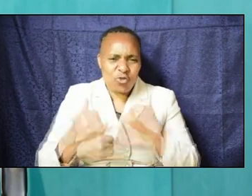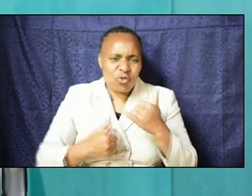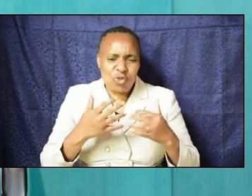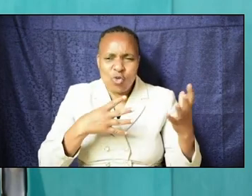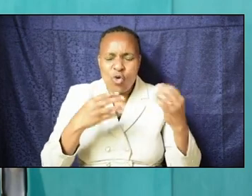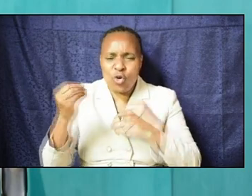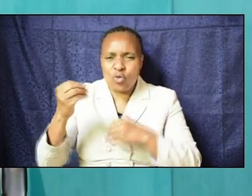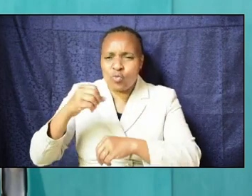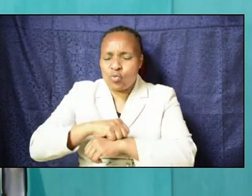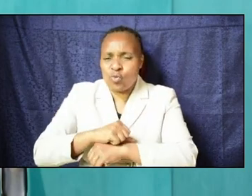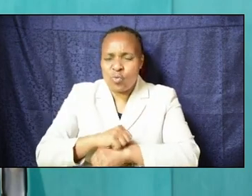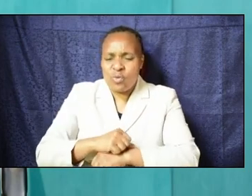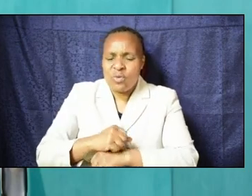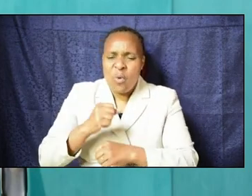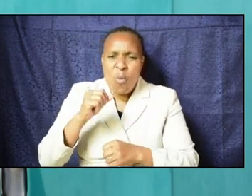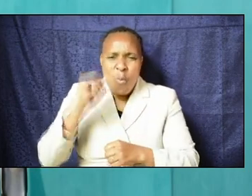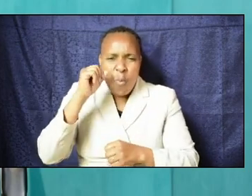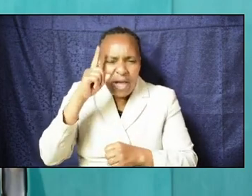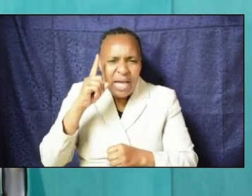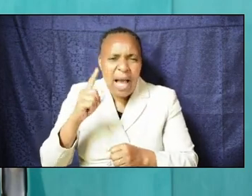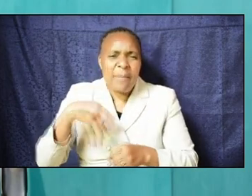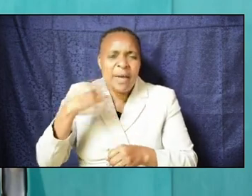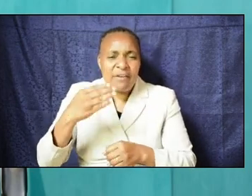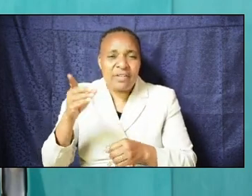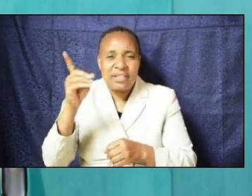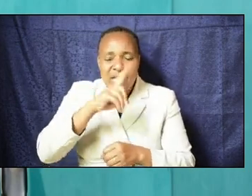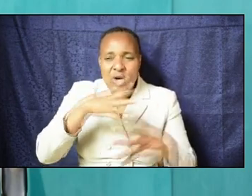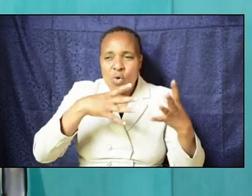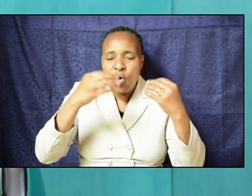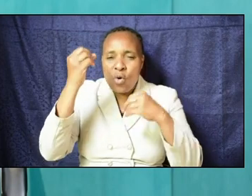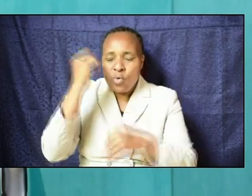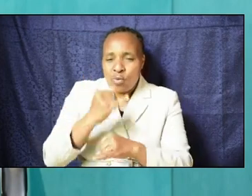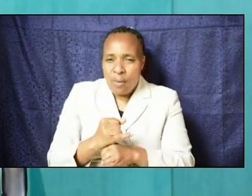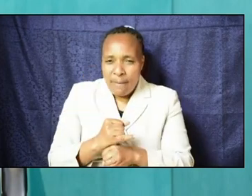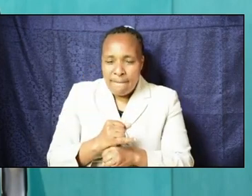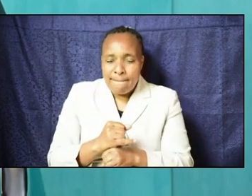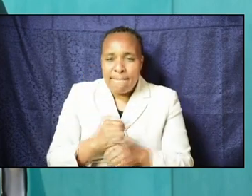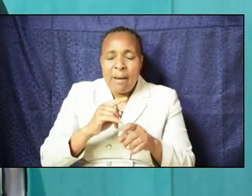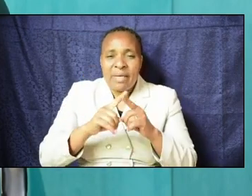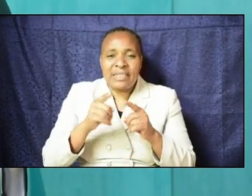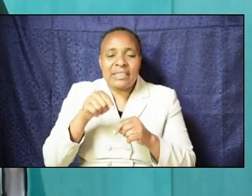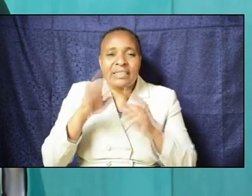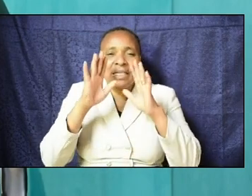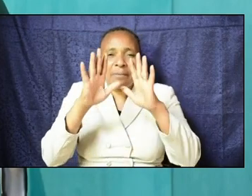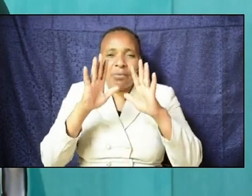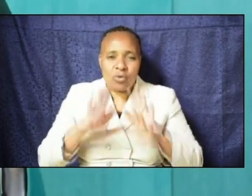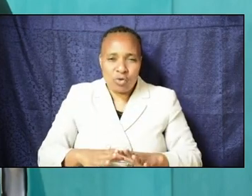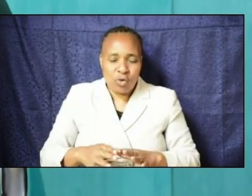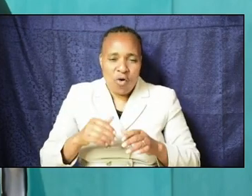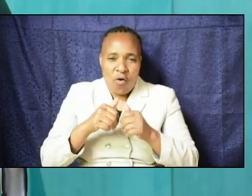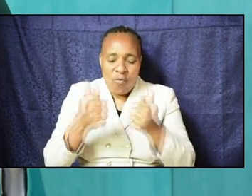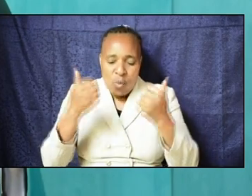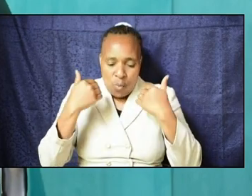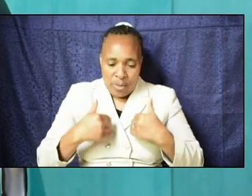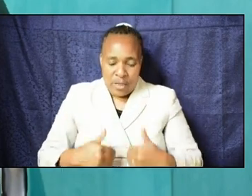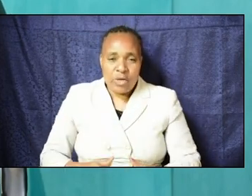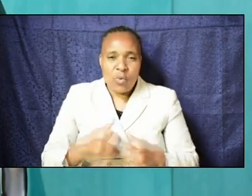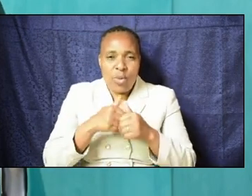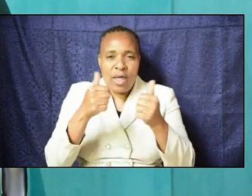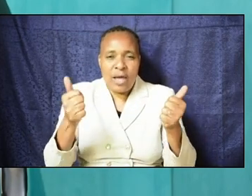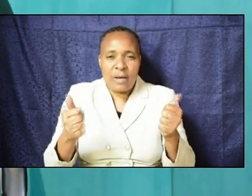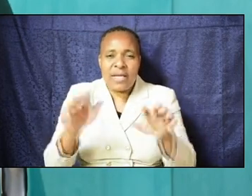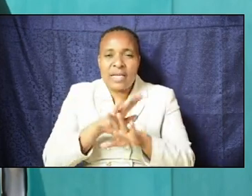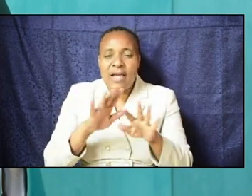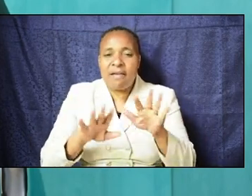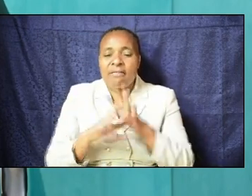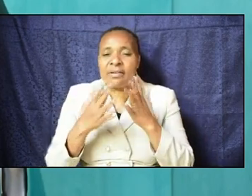to school or waking up every day in the morning to go to work, but it is essential for our well-being. Therefore, in